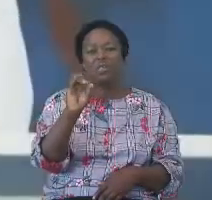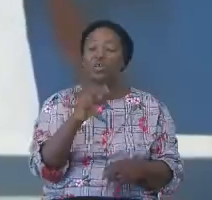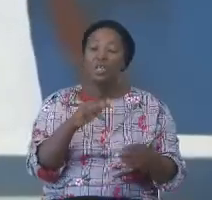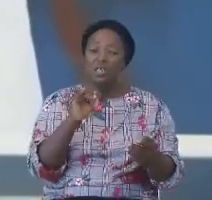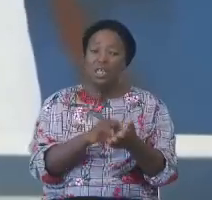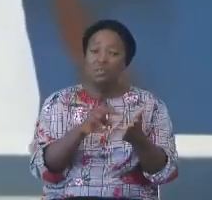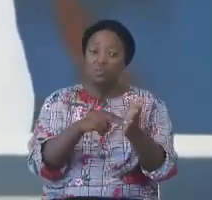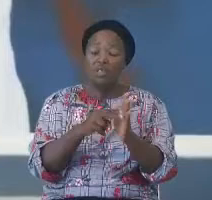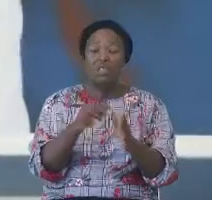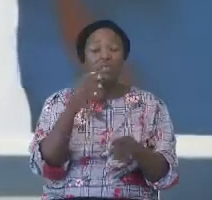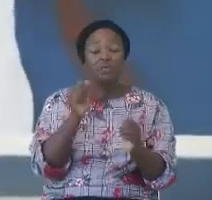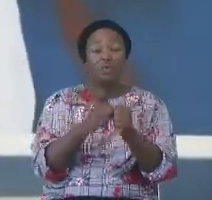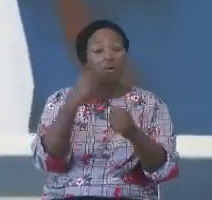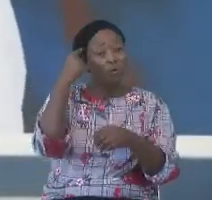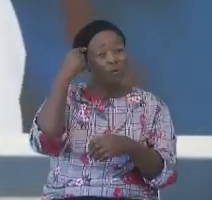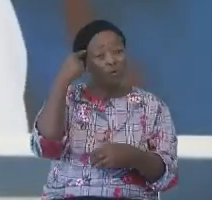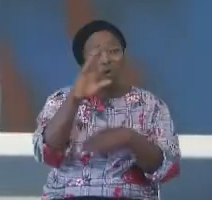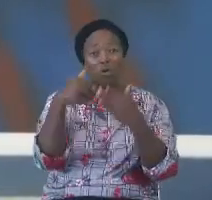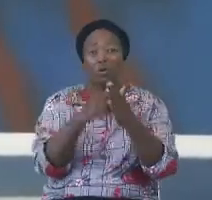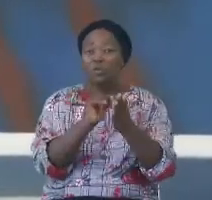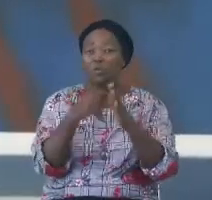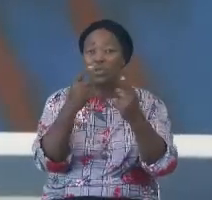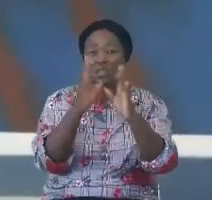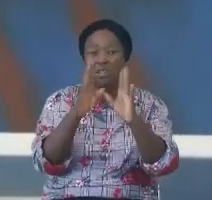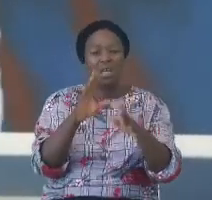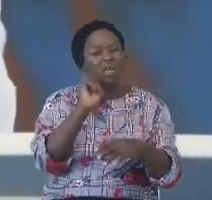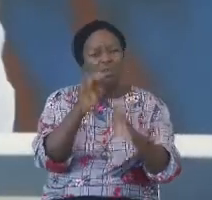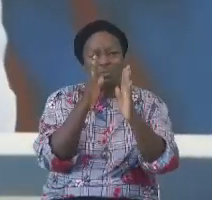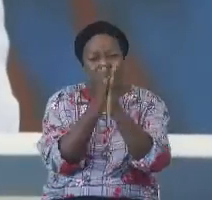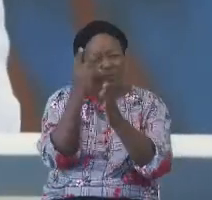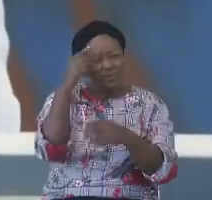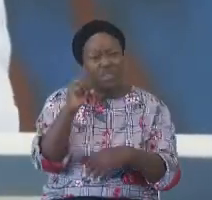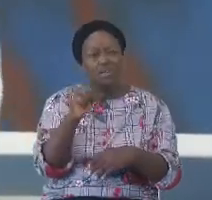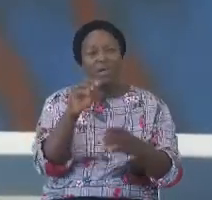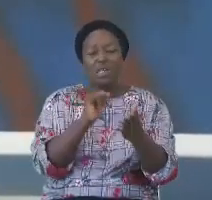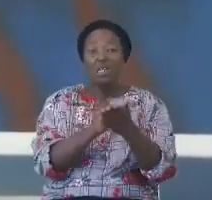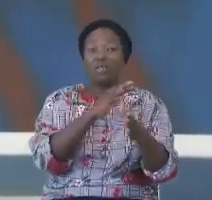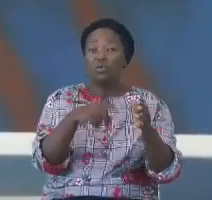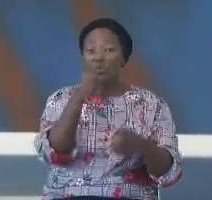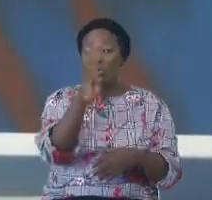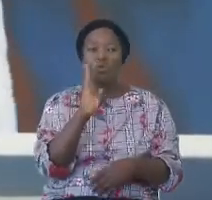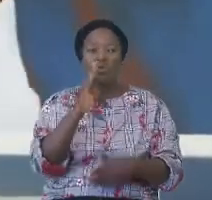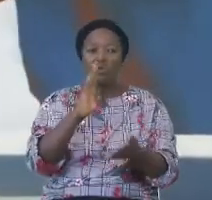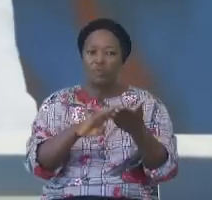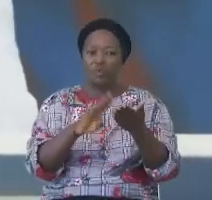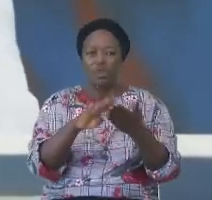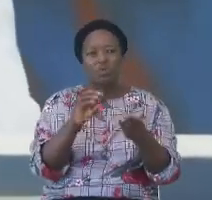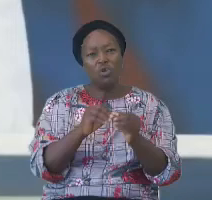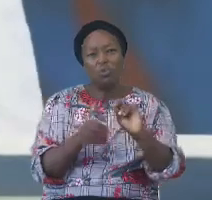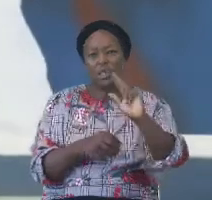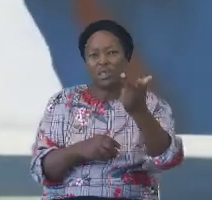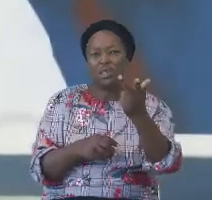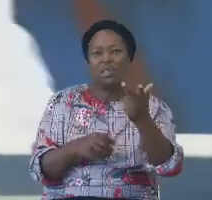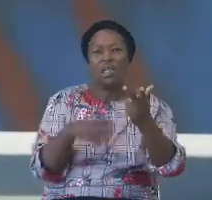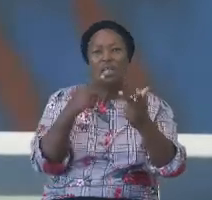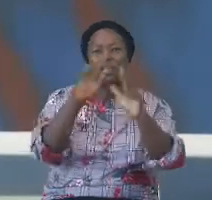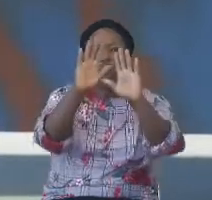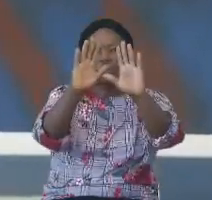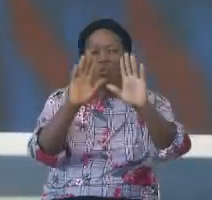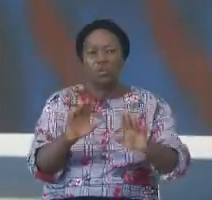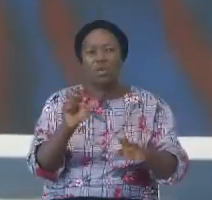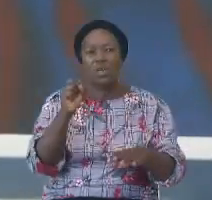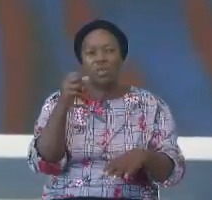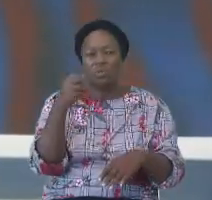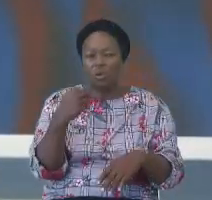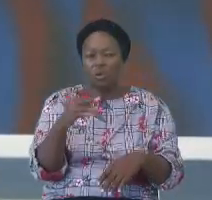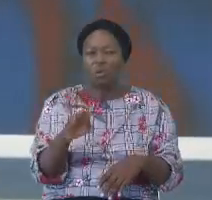for scholars for all those sinners it makes supplication for them that god shall forgive number